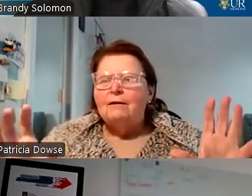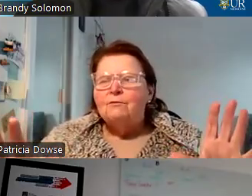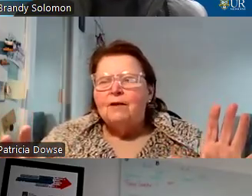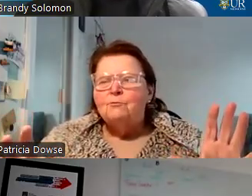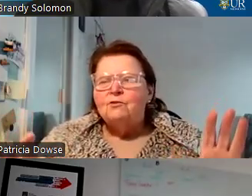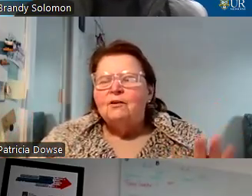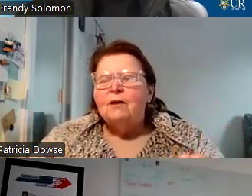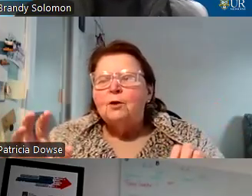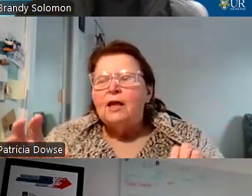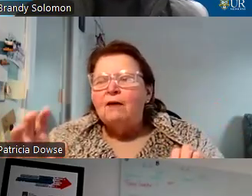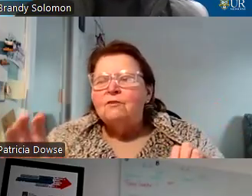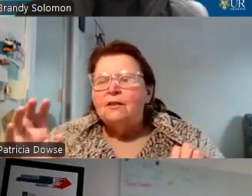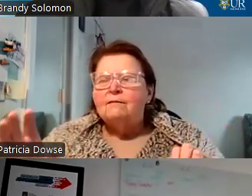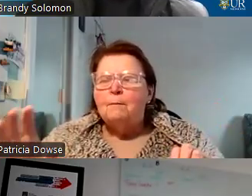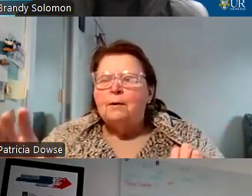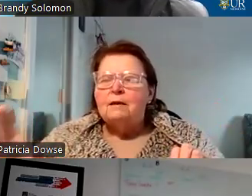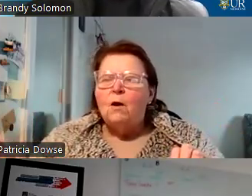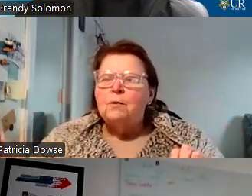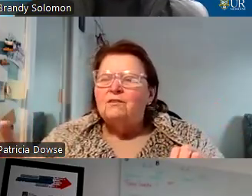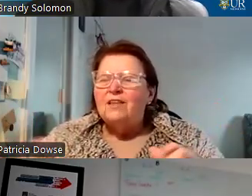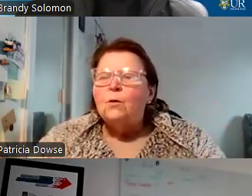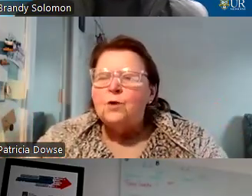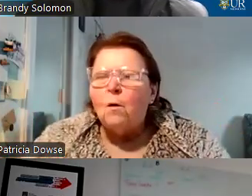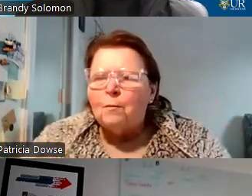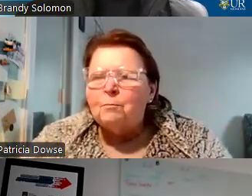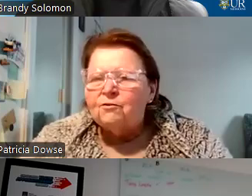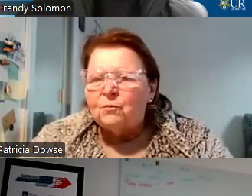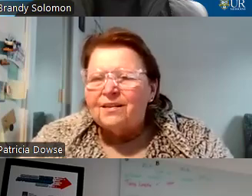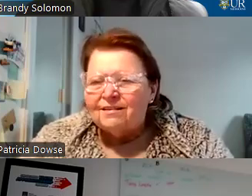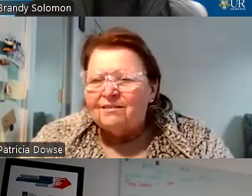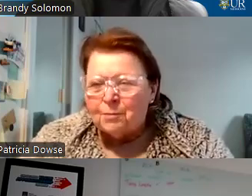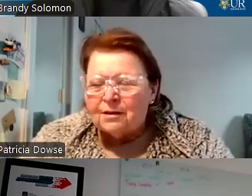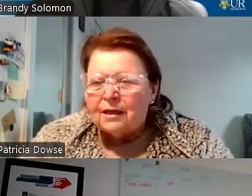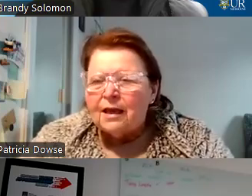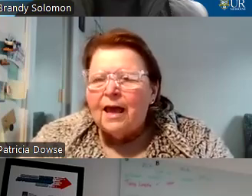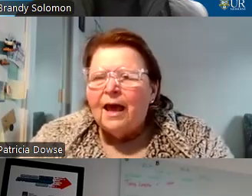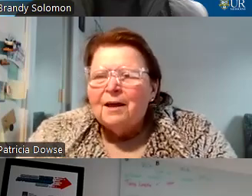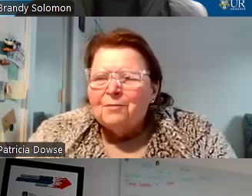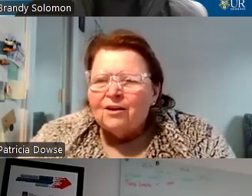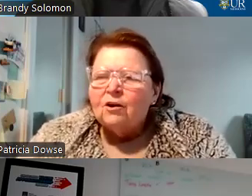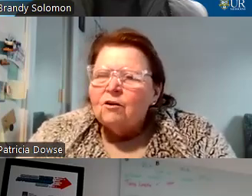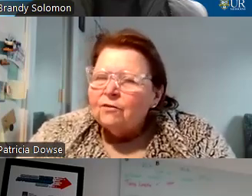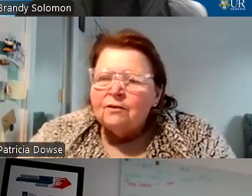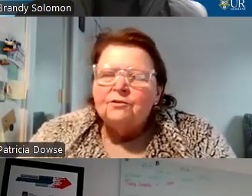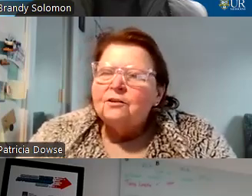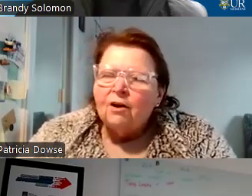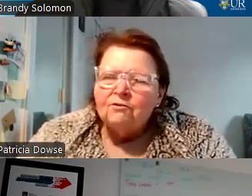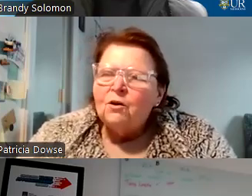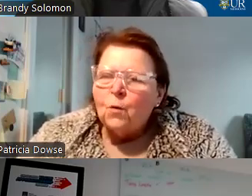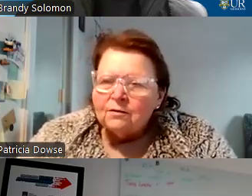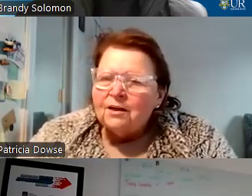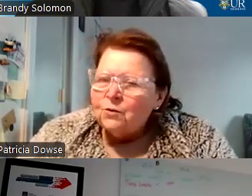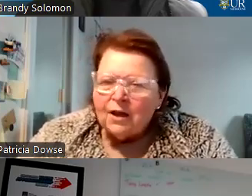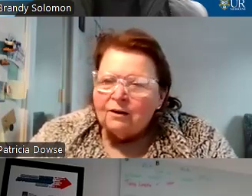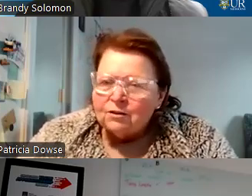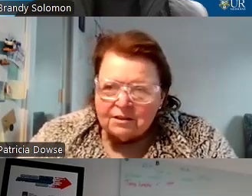my mind every time she says, I'm going to have to let somebody know because they don't know I'm a person with a disability. And I'm like, girlfriend, as soon as I talked to